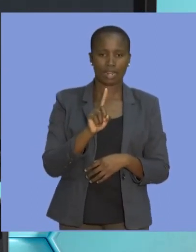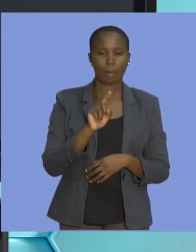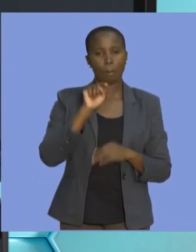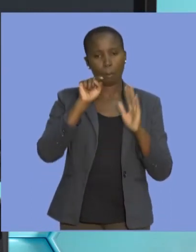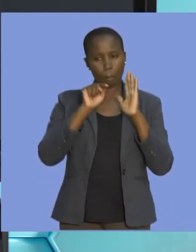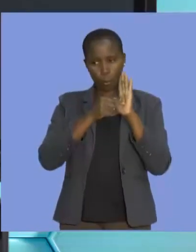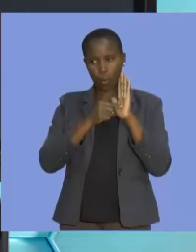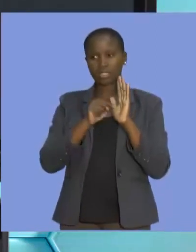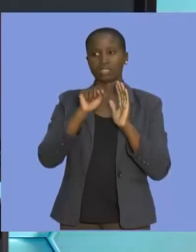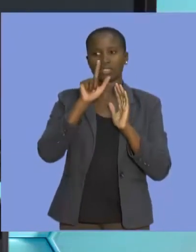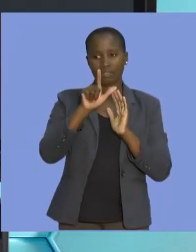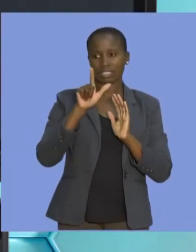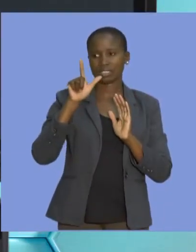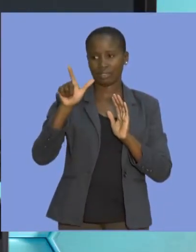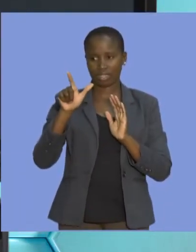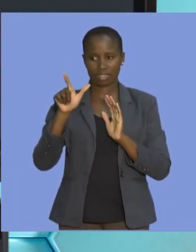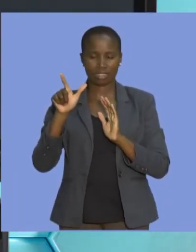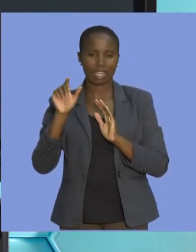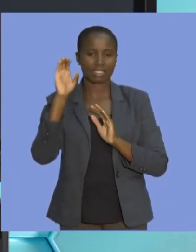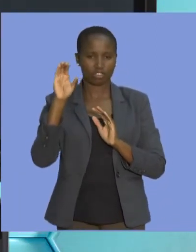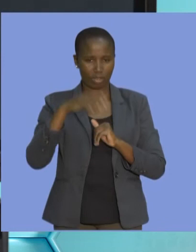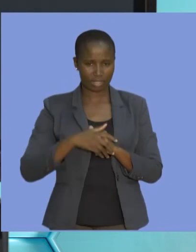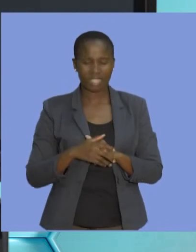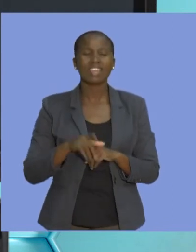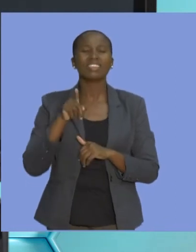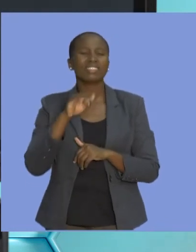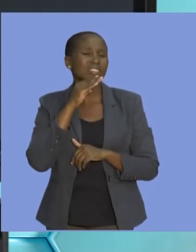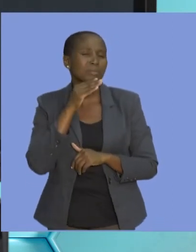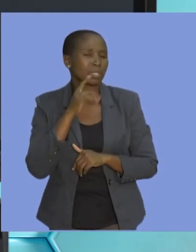1.77 degrees Celsius. What does that mean to us?